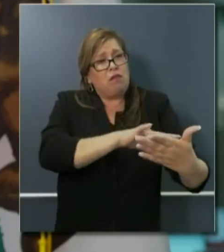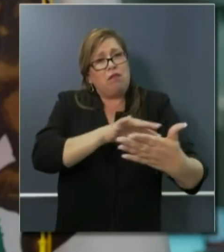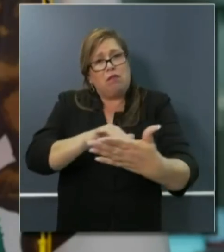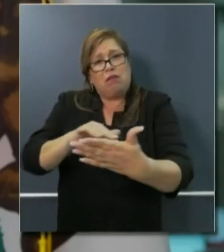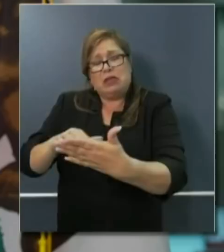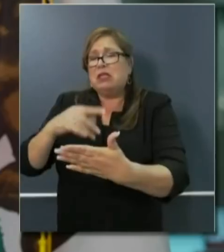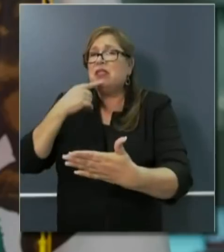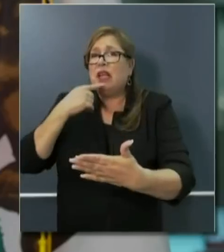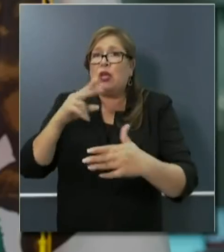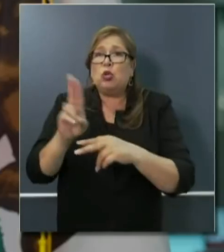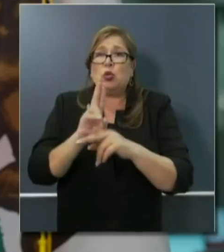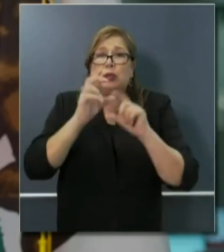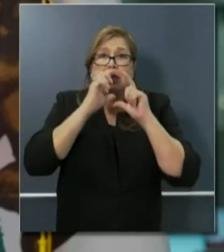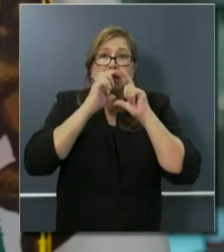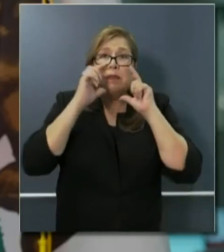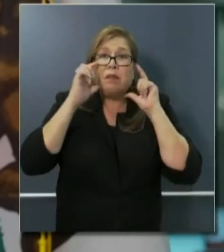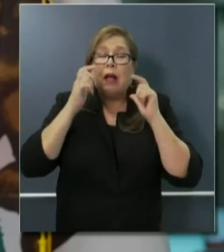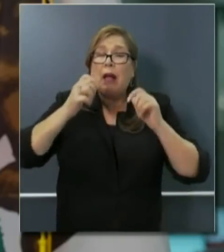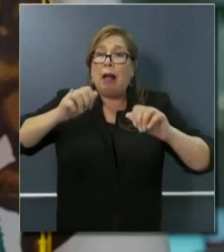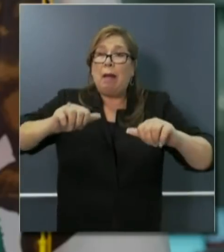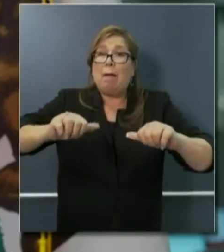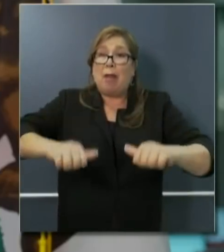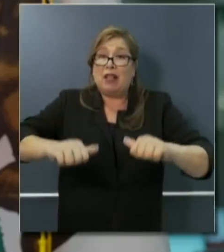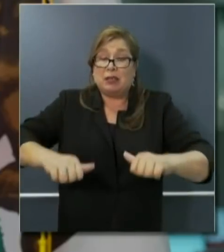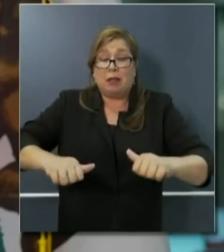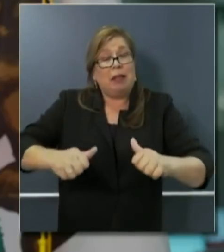face coverings may reduce